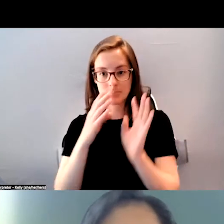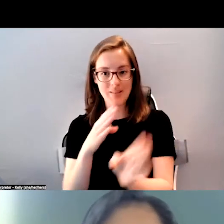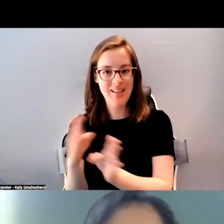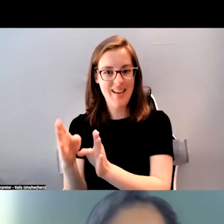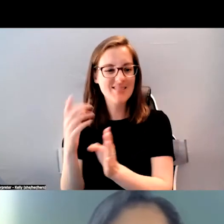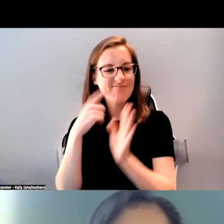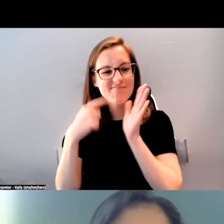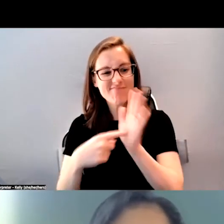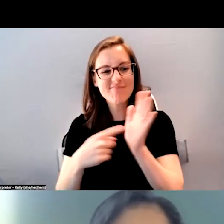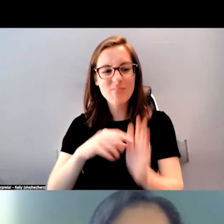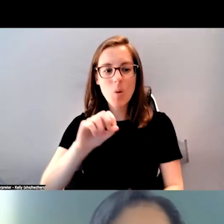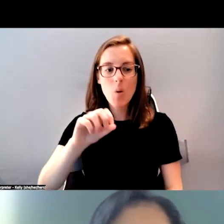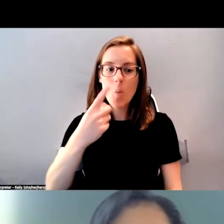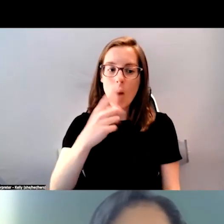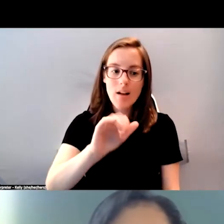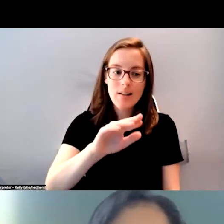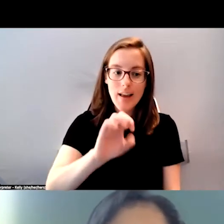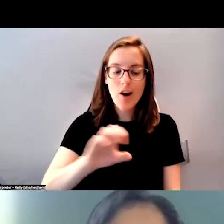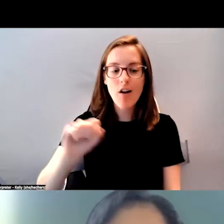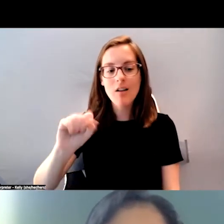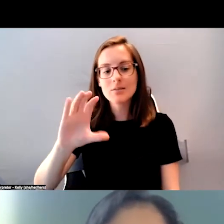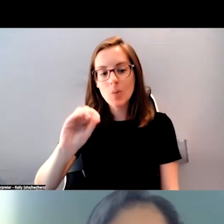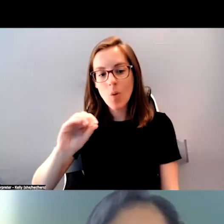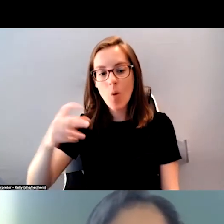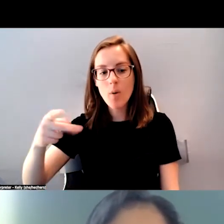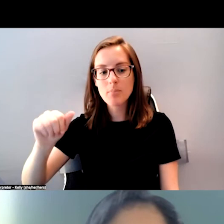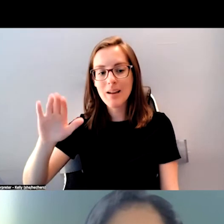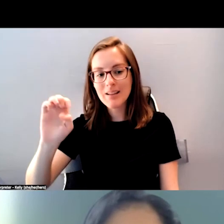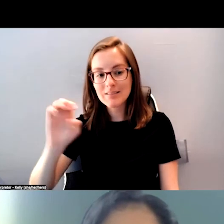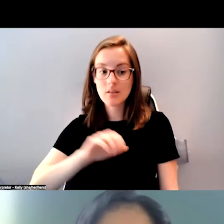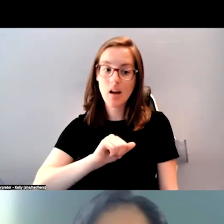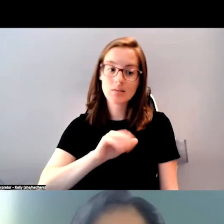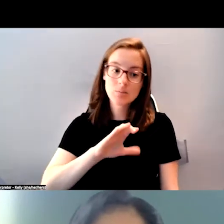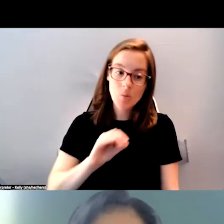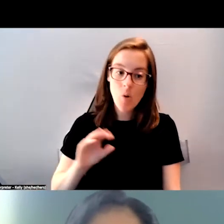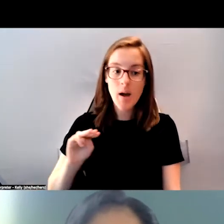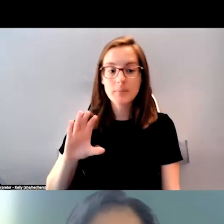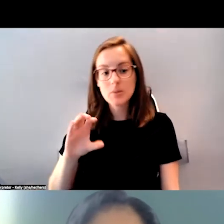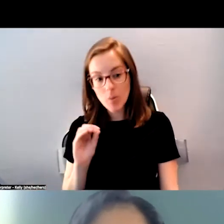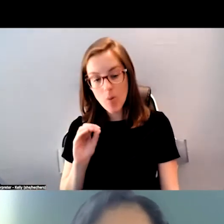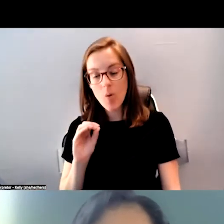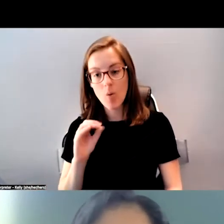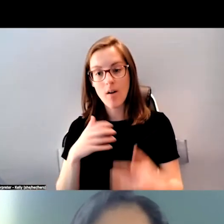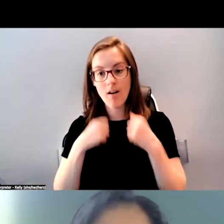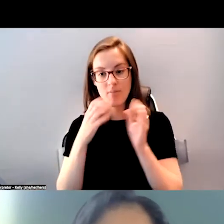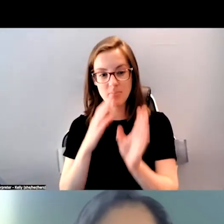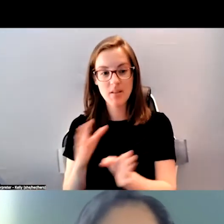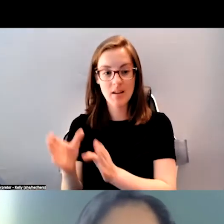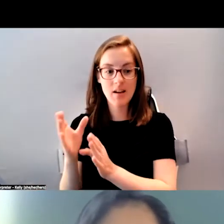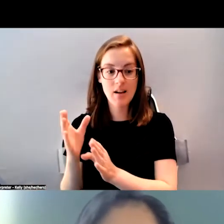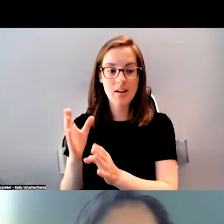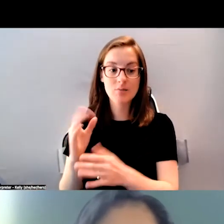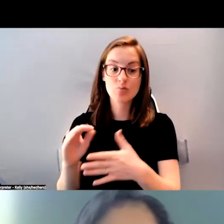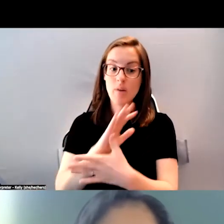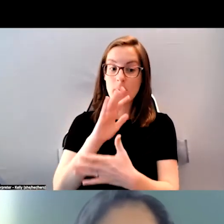SEO, PACE, PACE, or any of the ACO, MCO health plans, the primary care